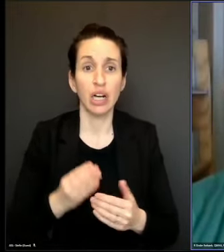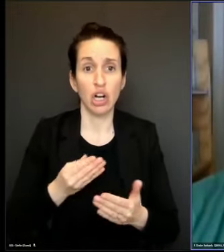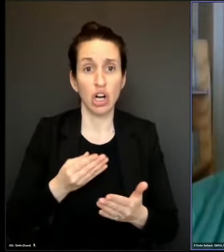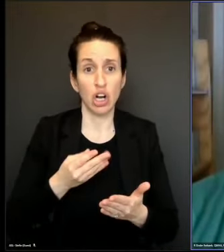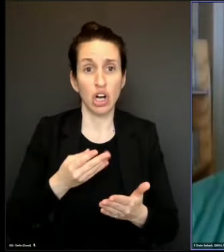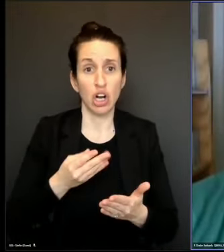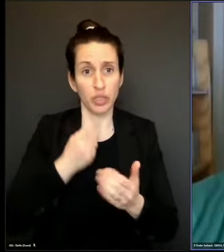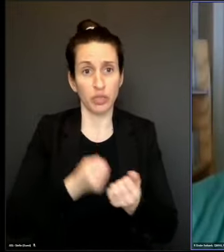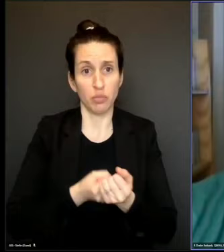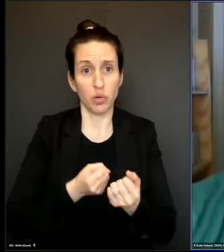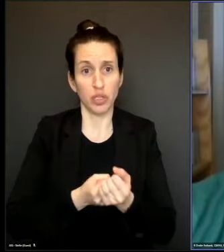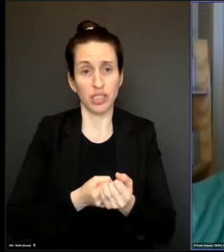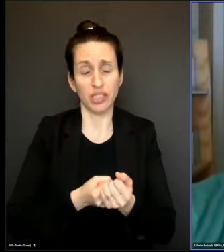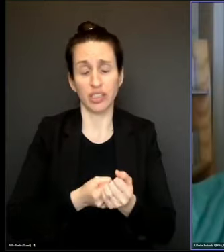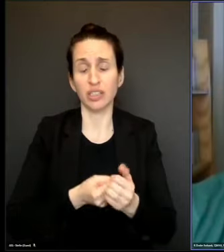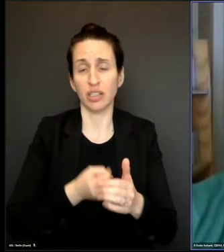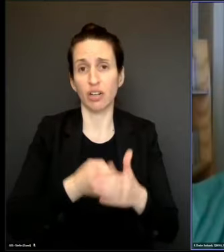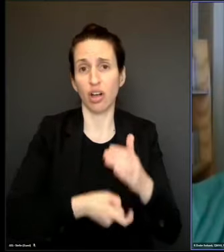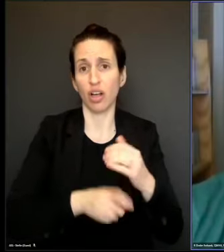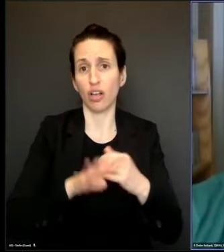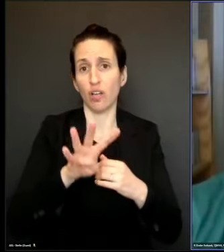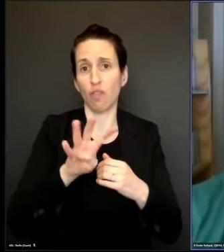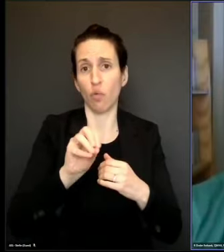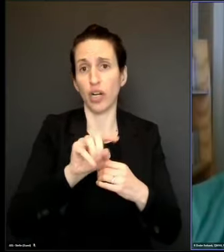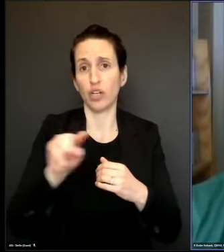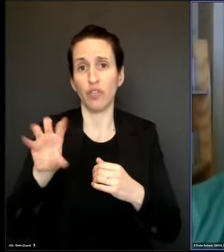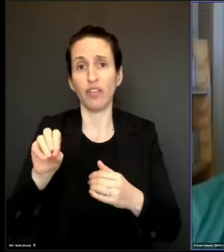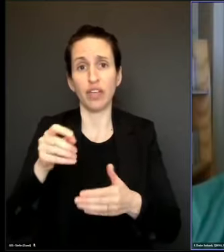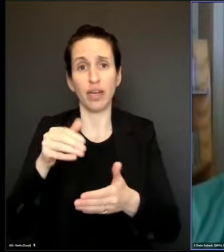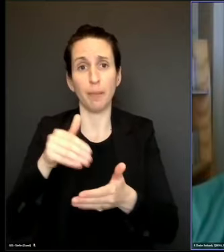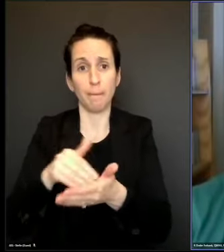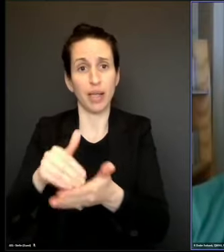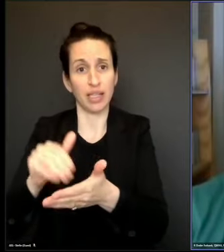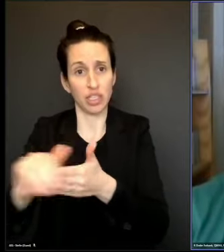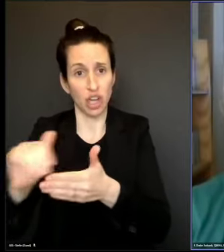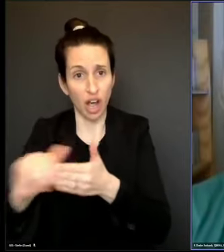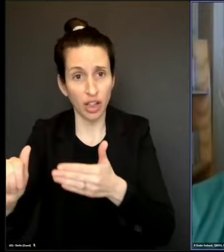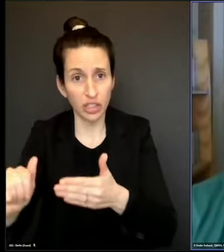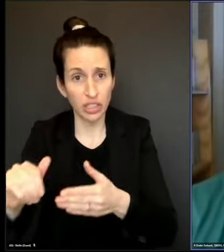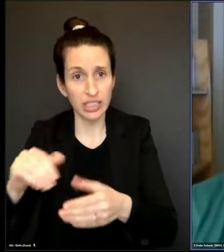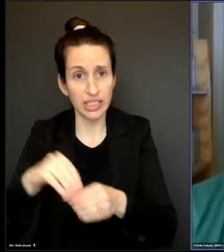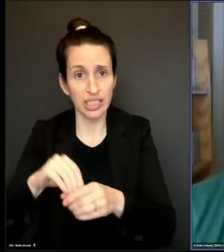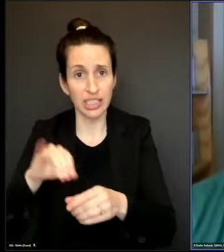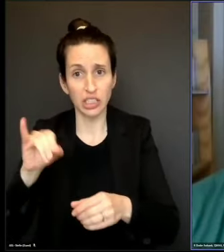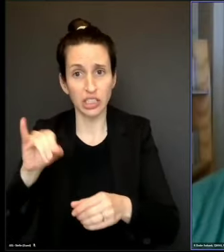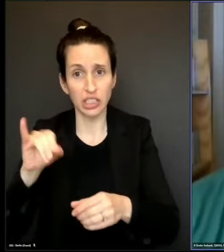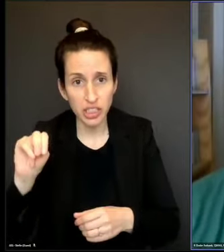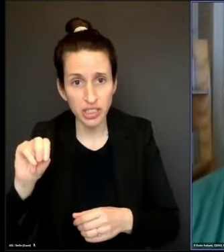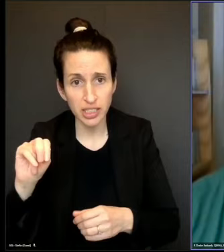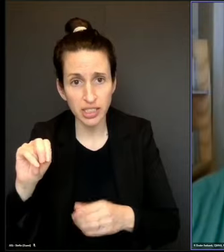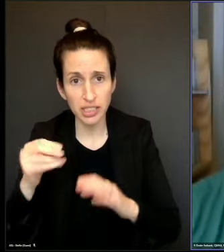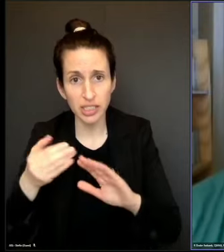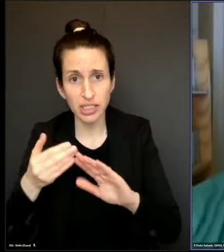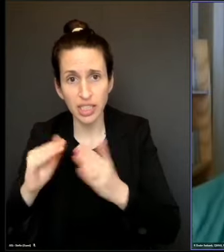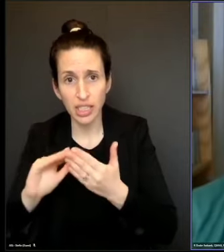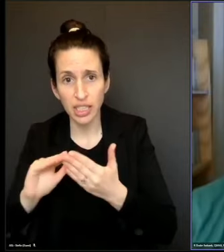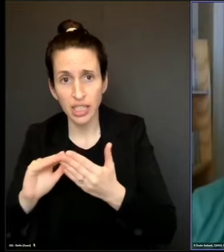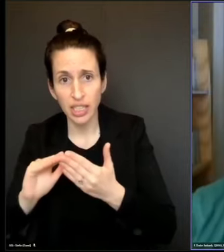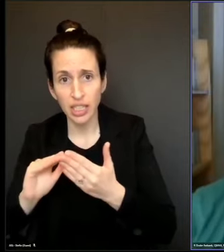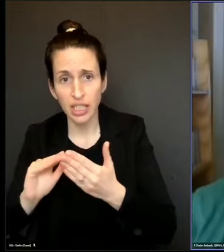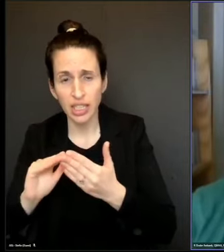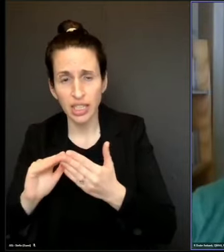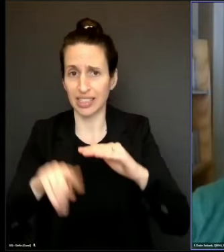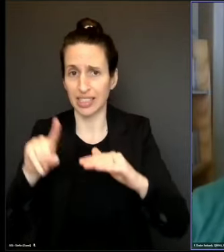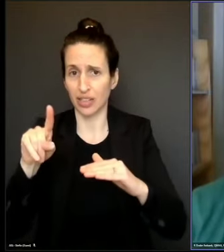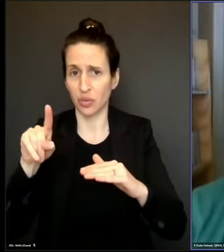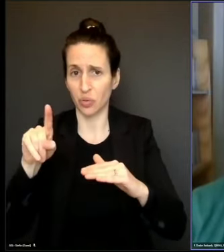City. This is less than $1 million, and they will serve more people than both hospitals combined,